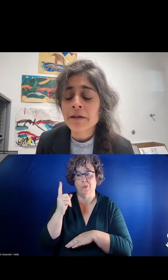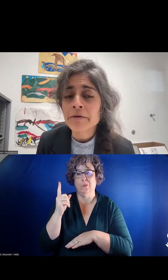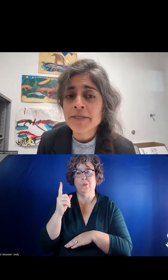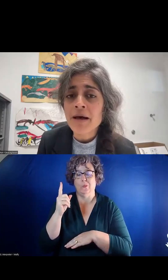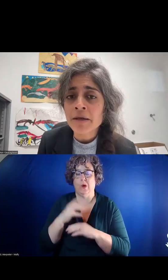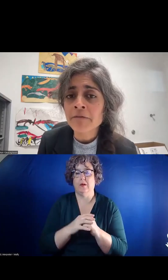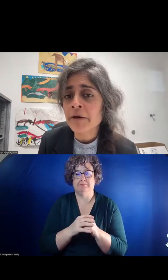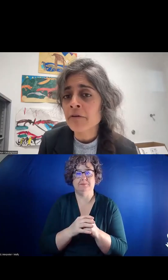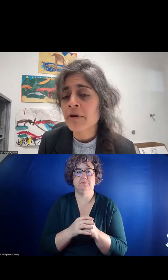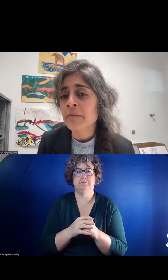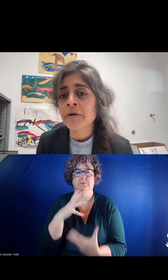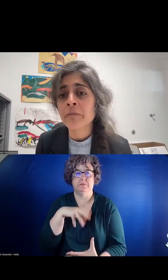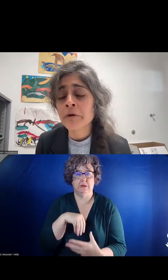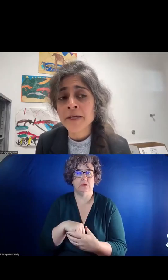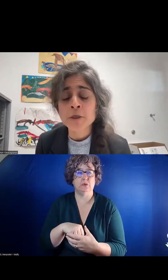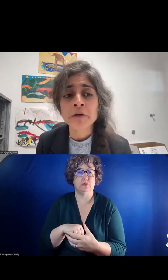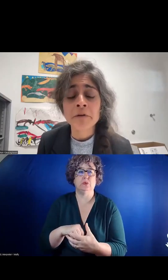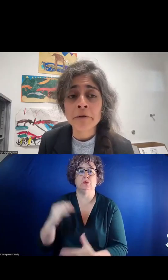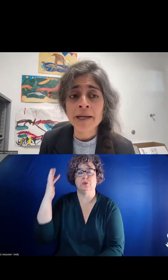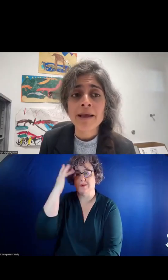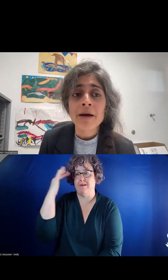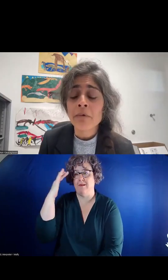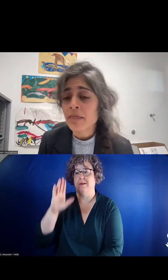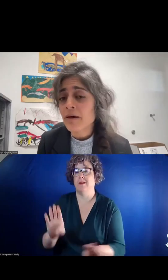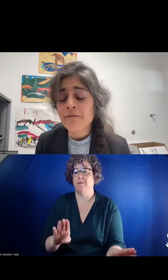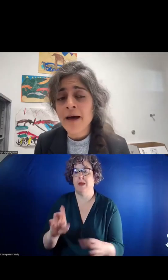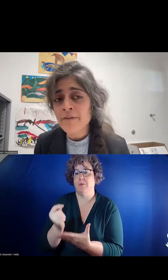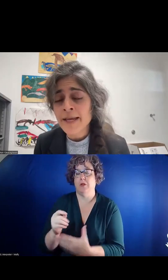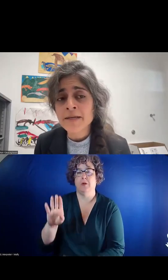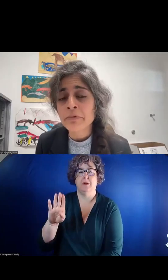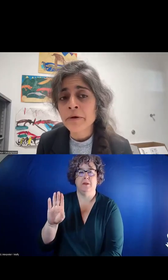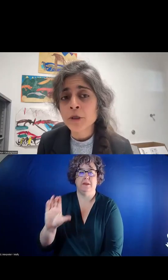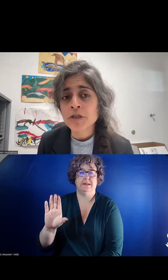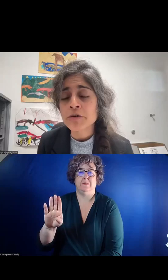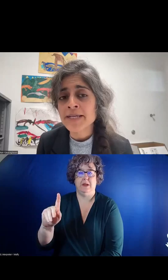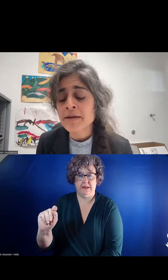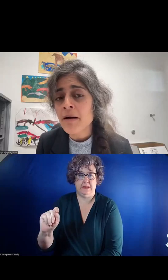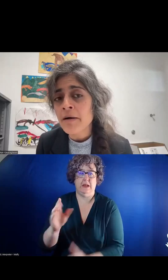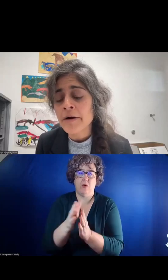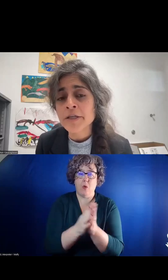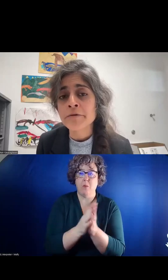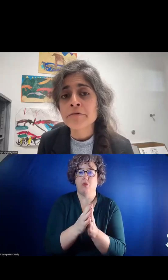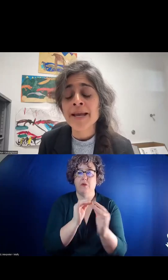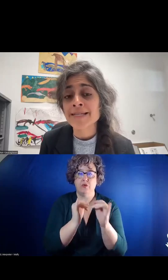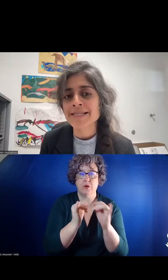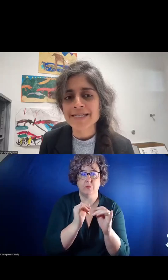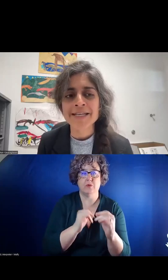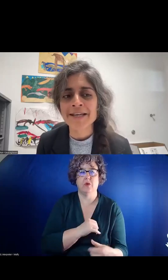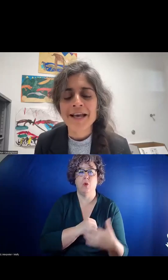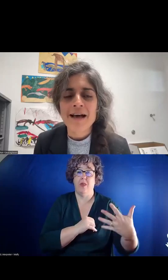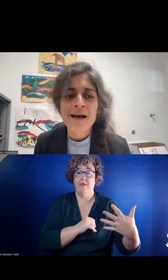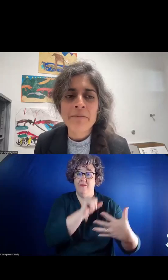It includes cognitive behavioral therapy or motivational interviewing with a 5 A's approach or 2 A's and R or 2 A's